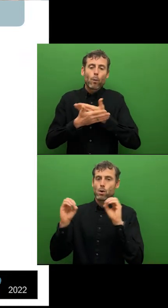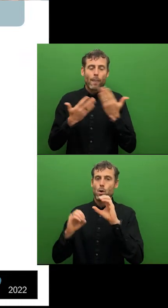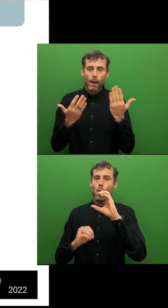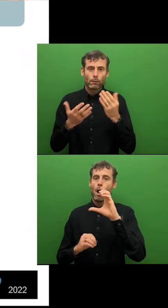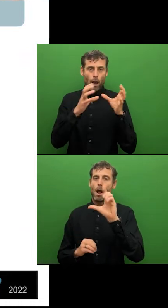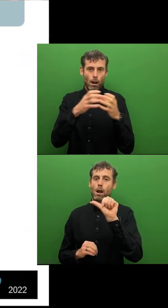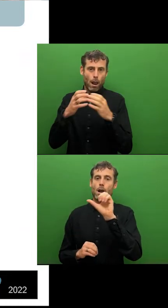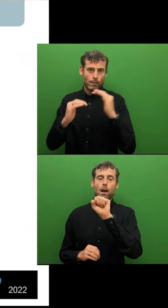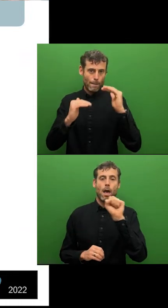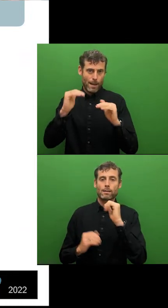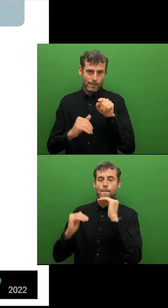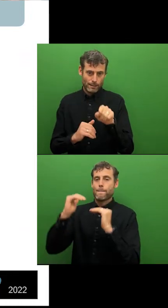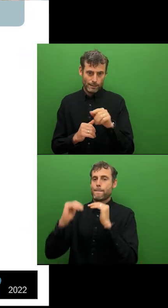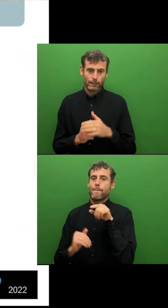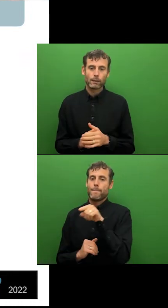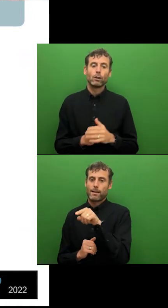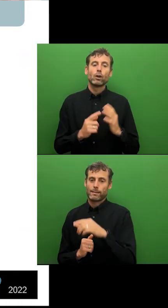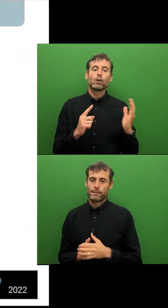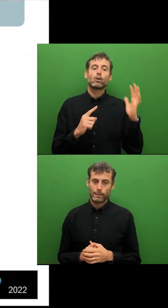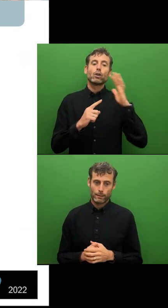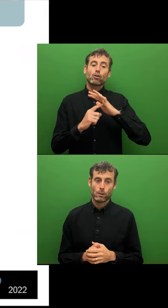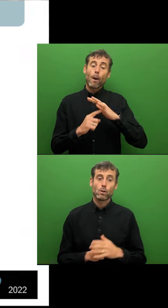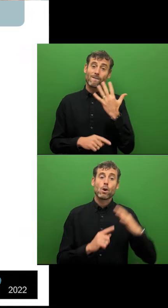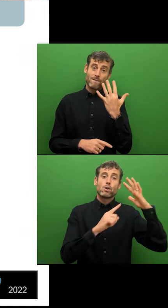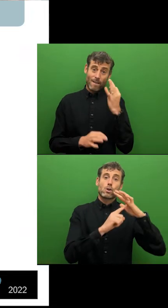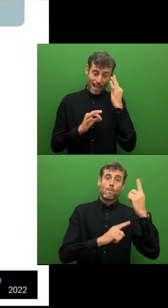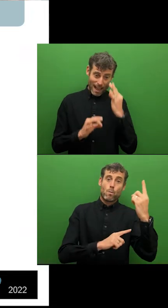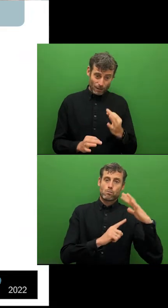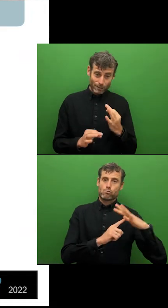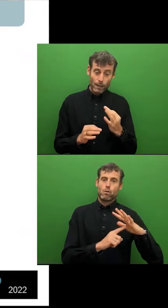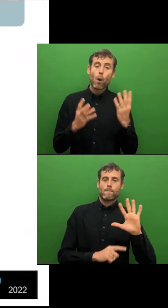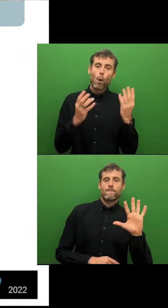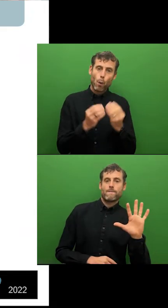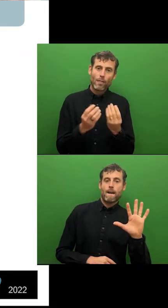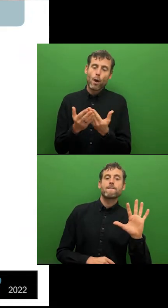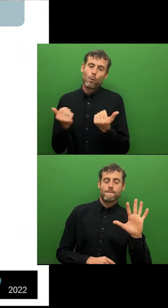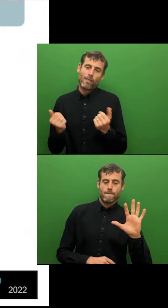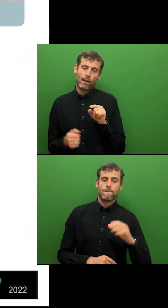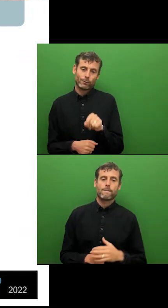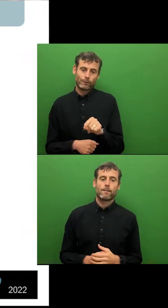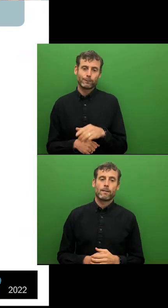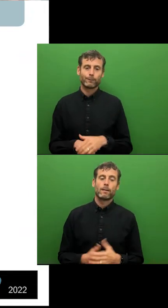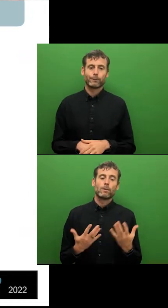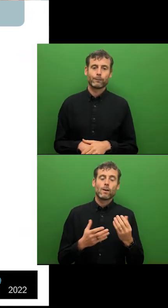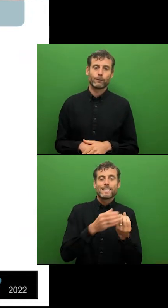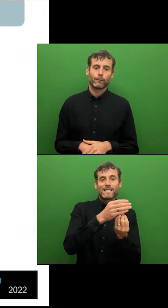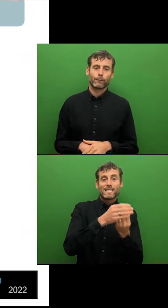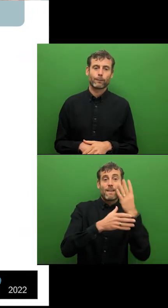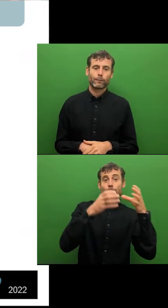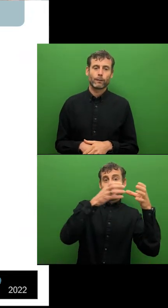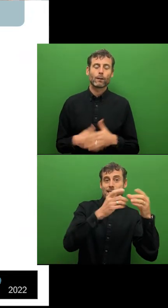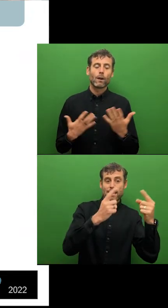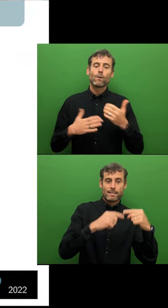class balancing, in addition to the top 5 accuracy with and without class balancing as supplementary evaluation